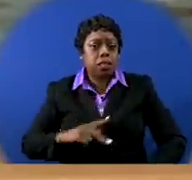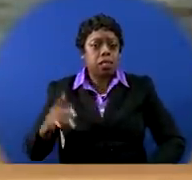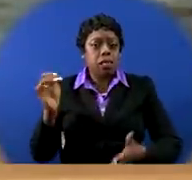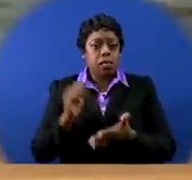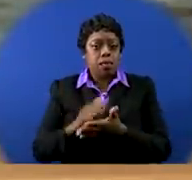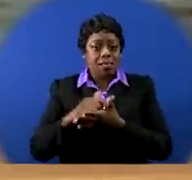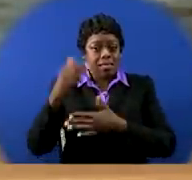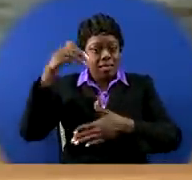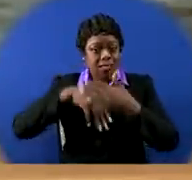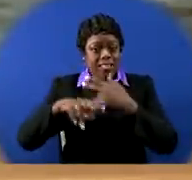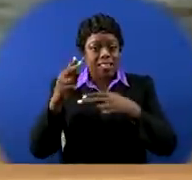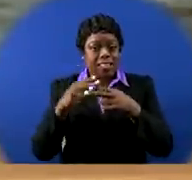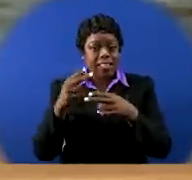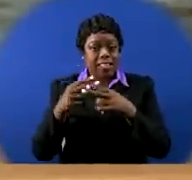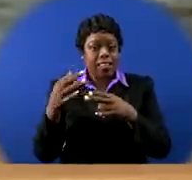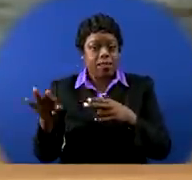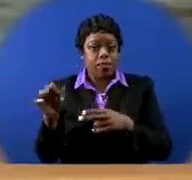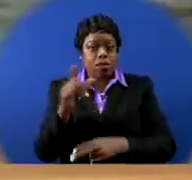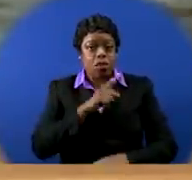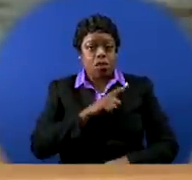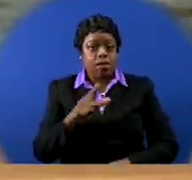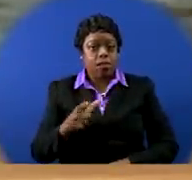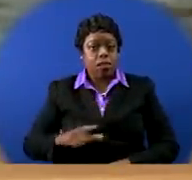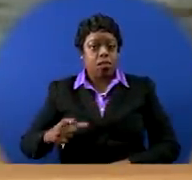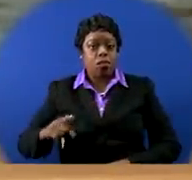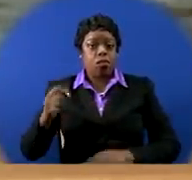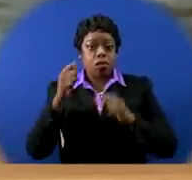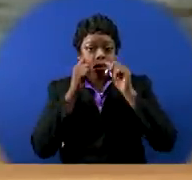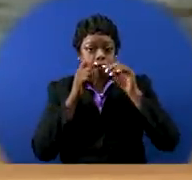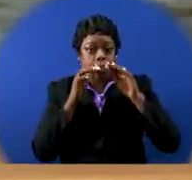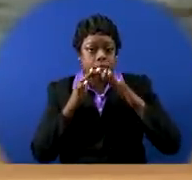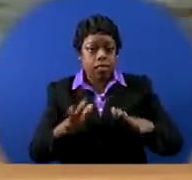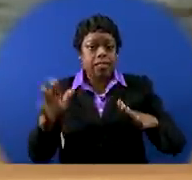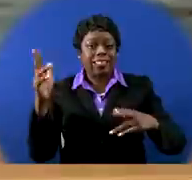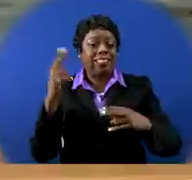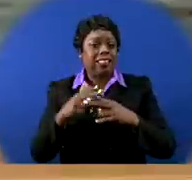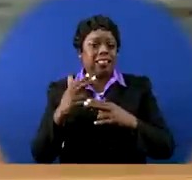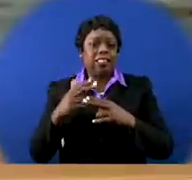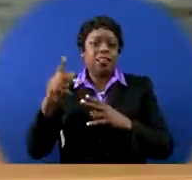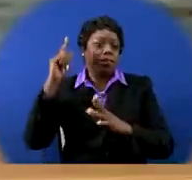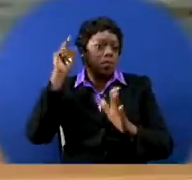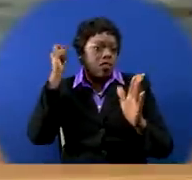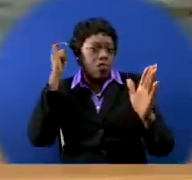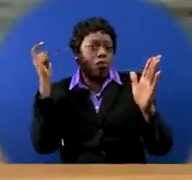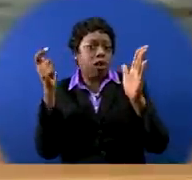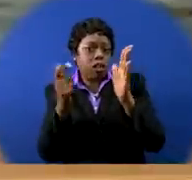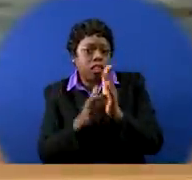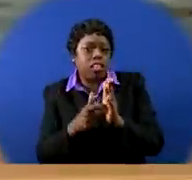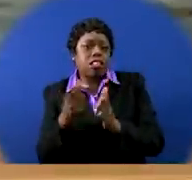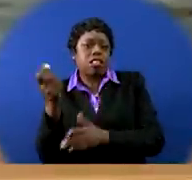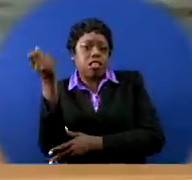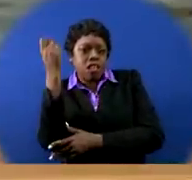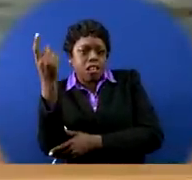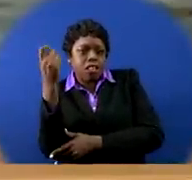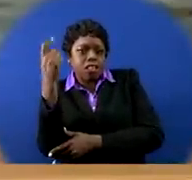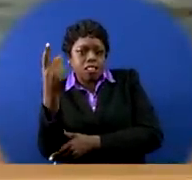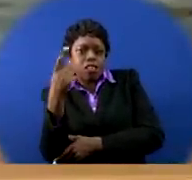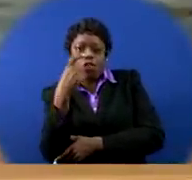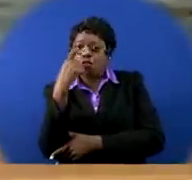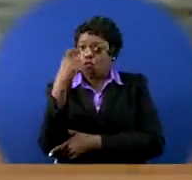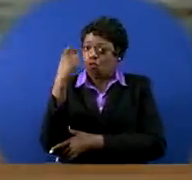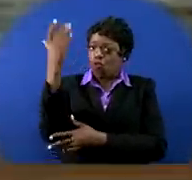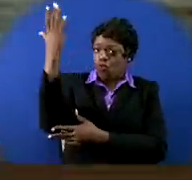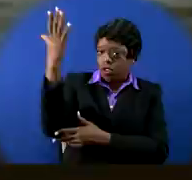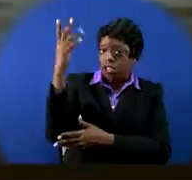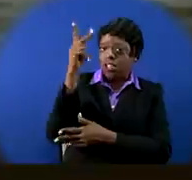name of the Lord. Their praise is predicated on their recognition of who he is. They have determined, we know who this one